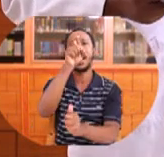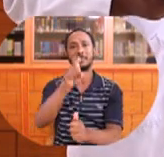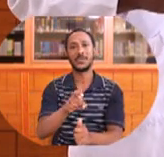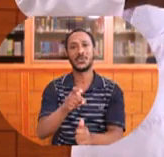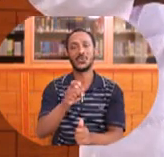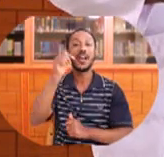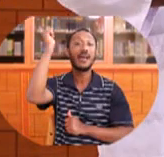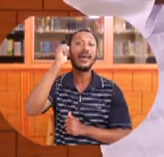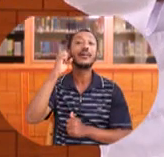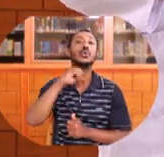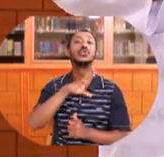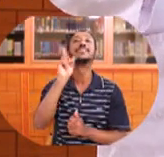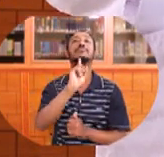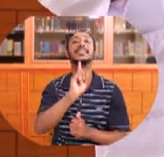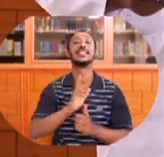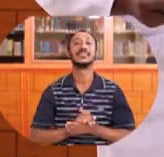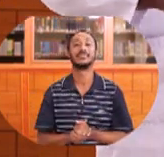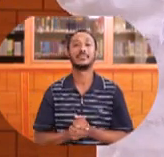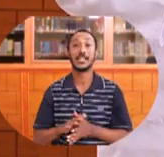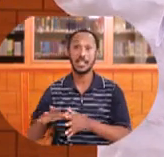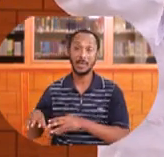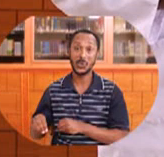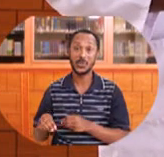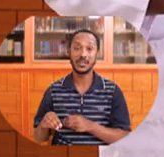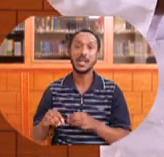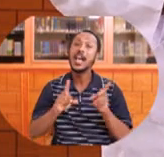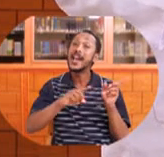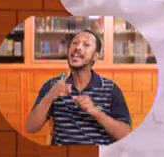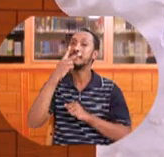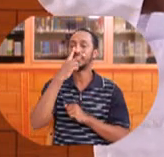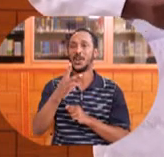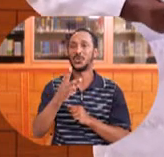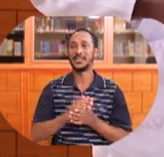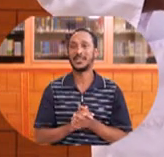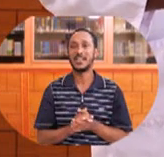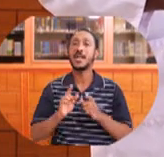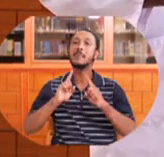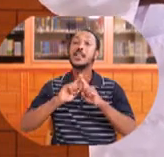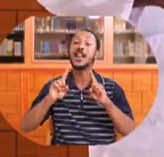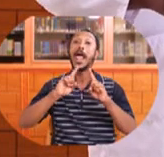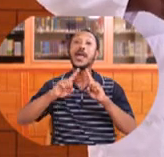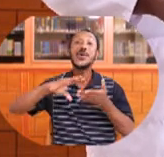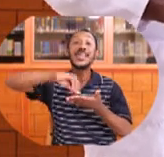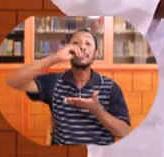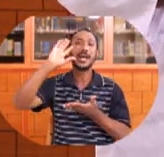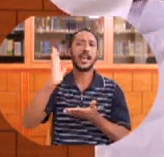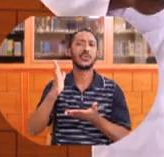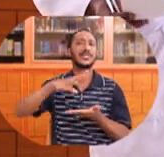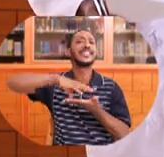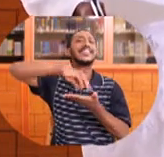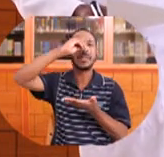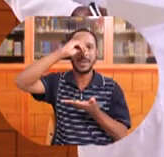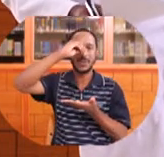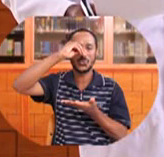Students, as you have seen from your different subjects, air